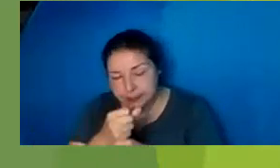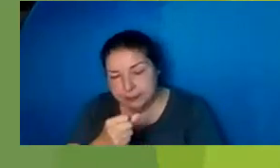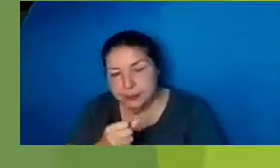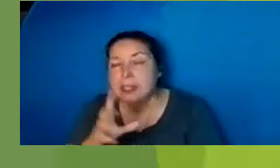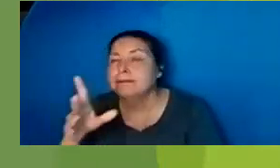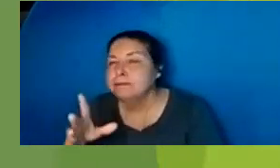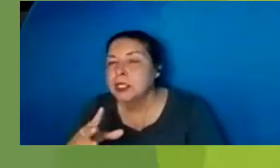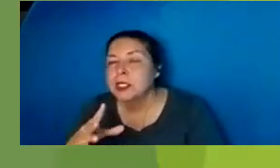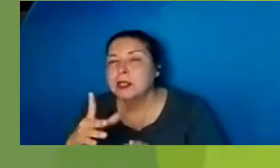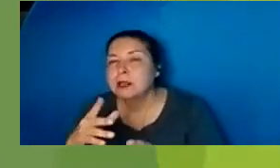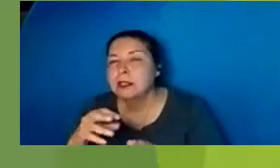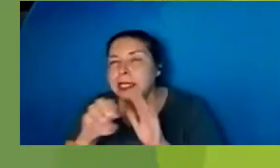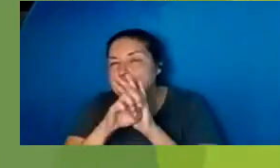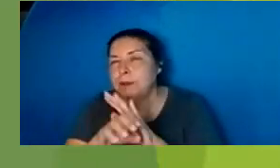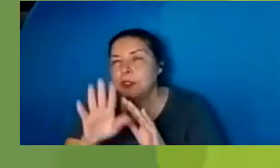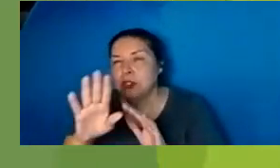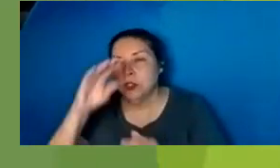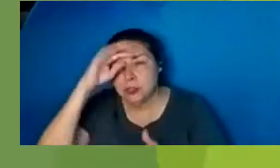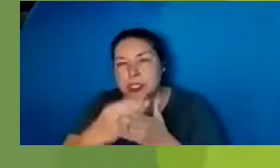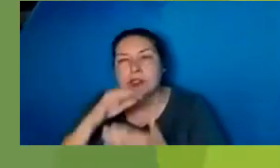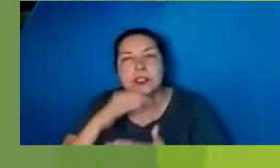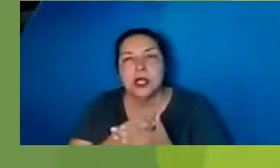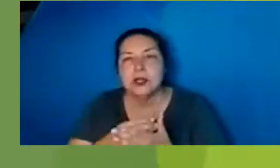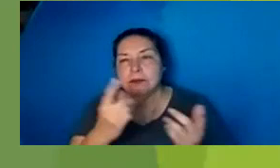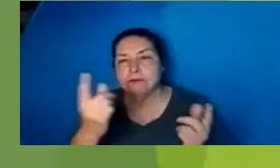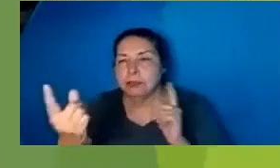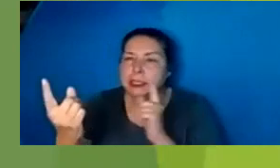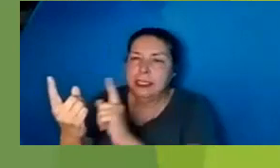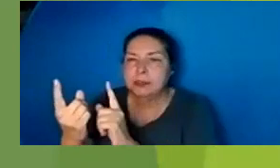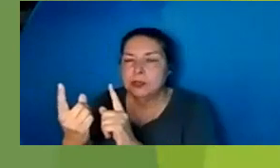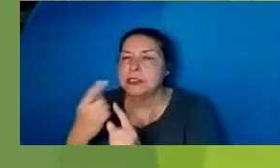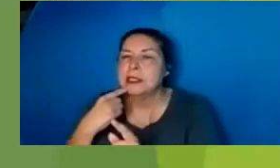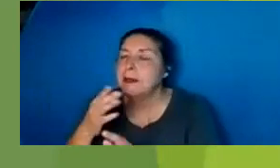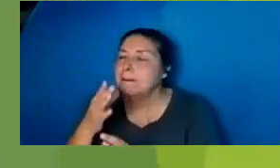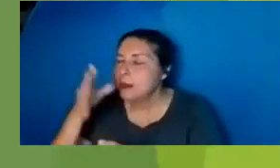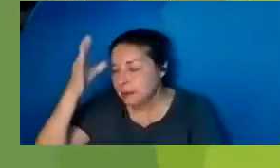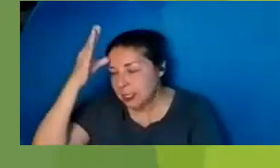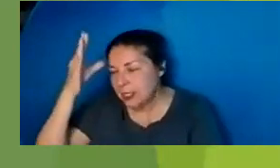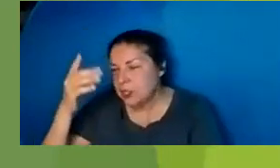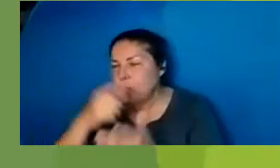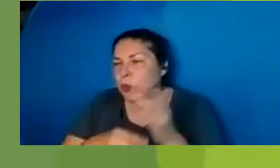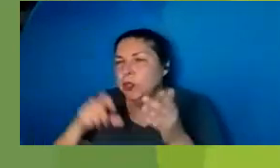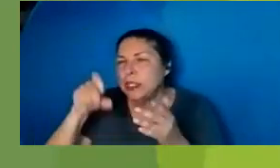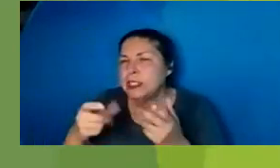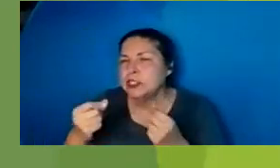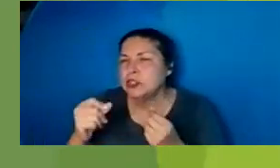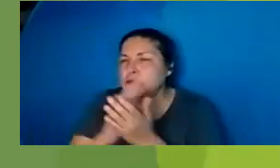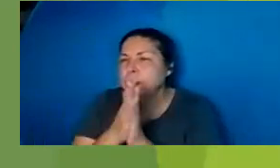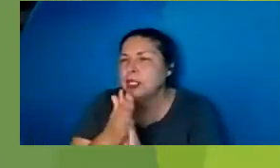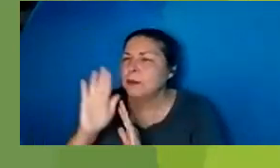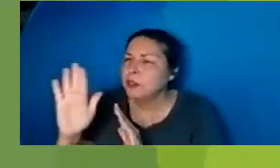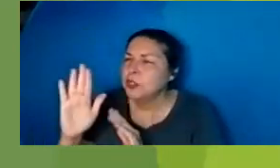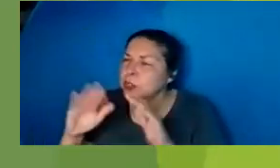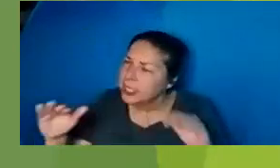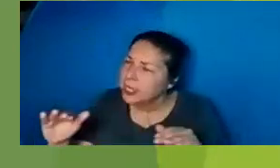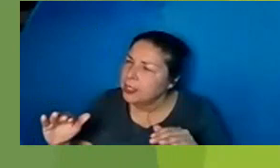son or daughter came to you one day and said, Mom, Dad, what must I do to become your child? What would you